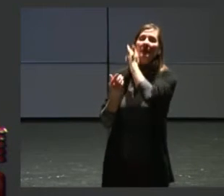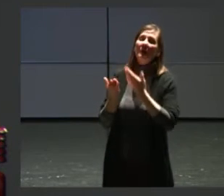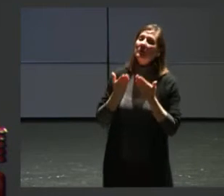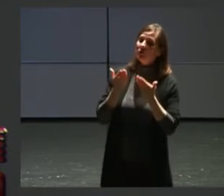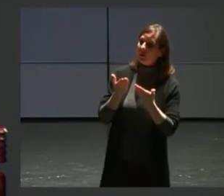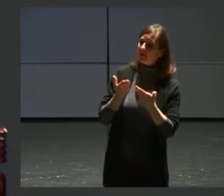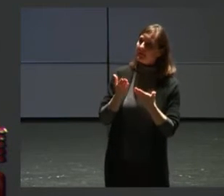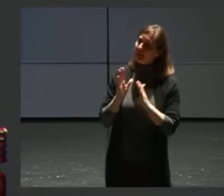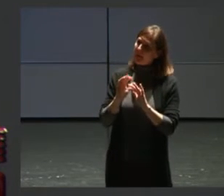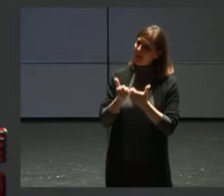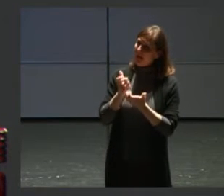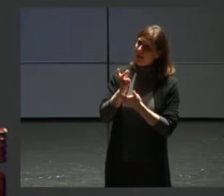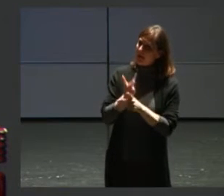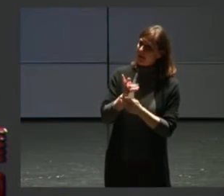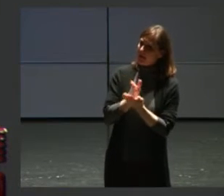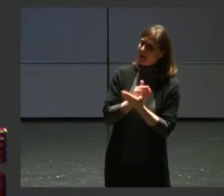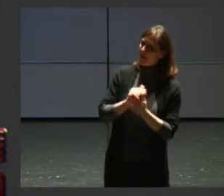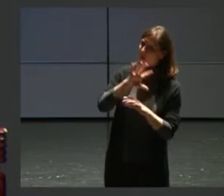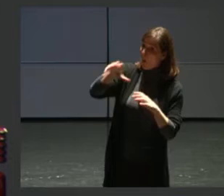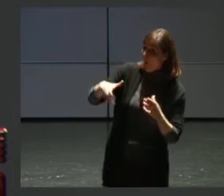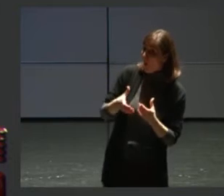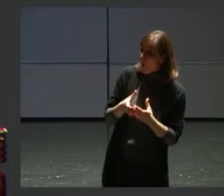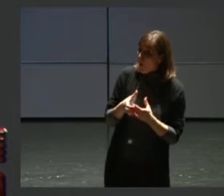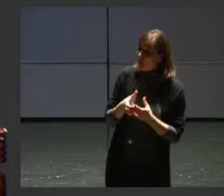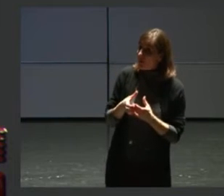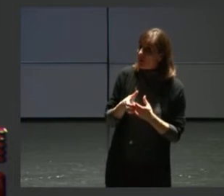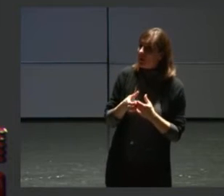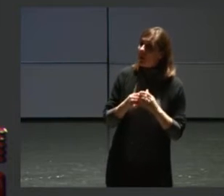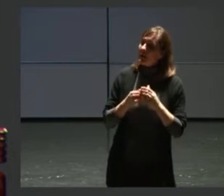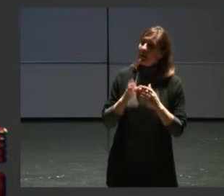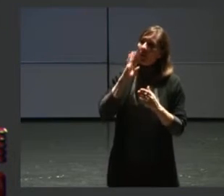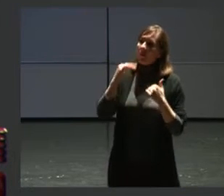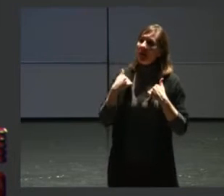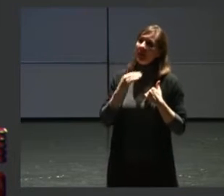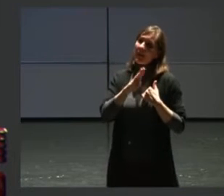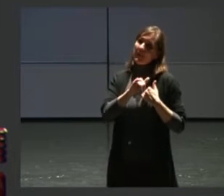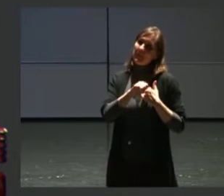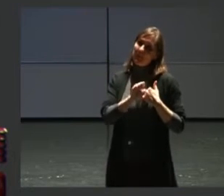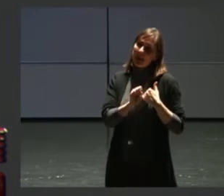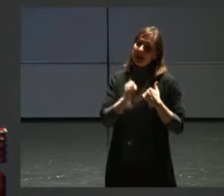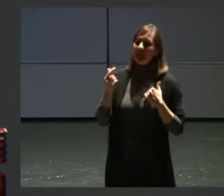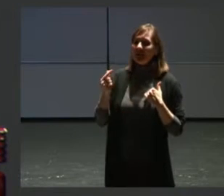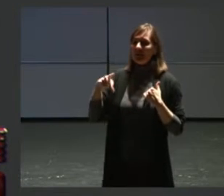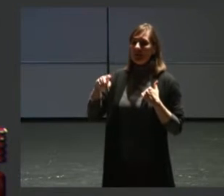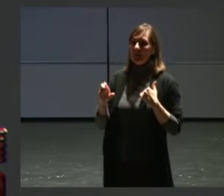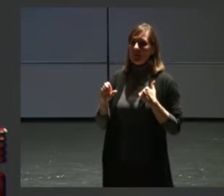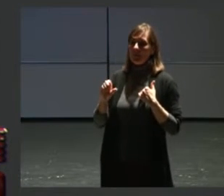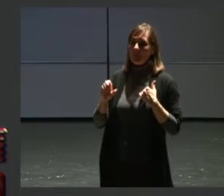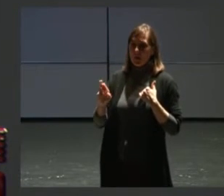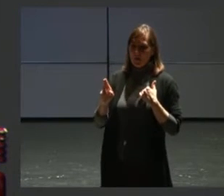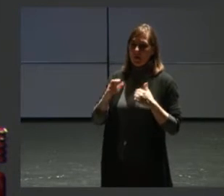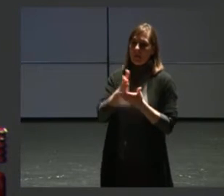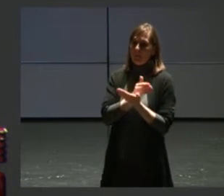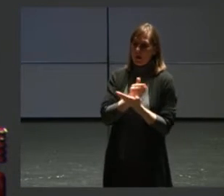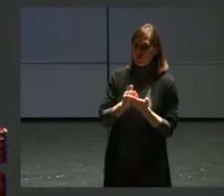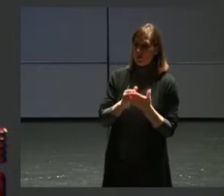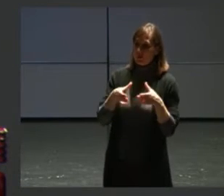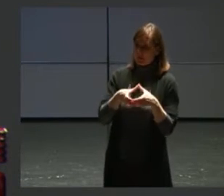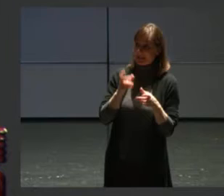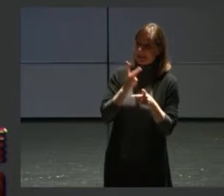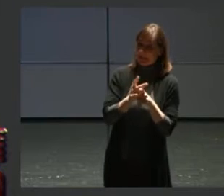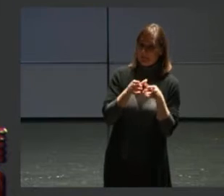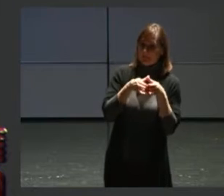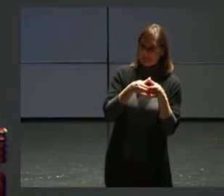keep the budget whole, that there would be base or GPR budget that would help keep that whole if there is, in fact, a tuition cut.